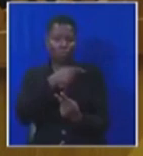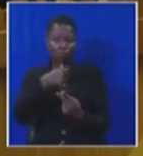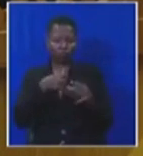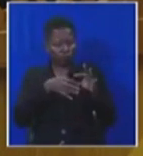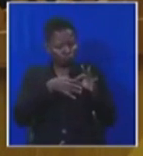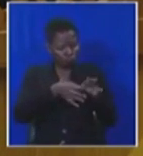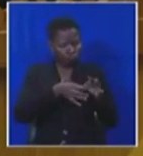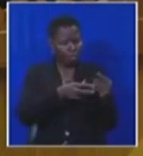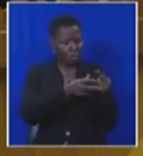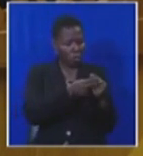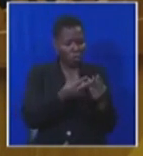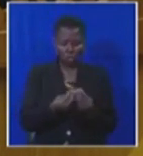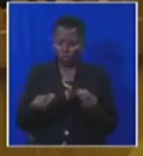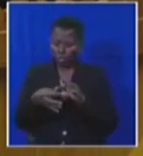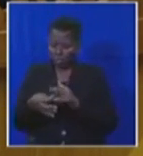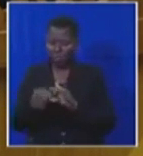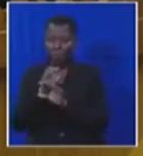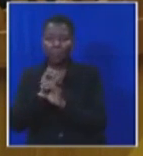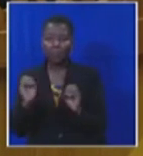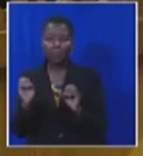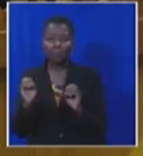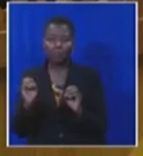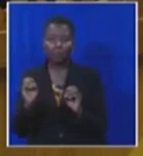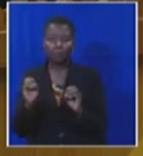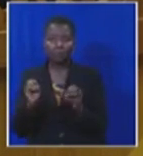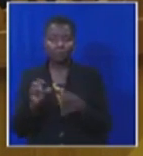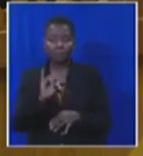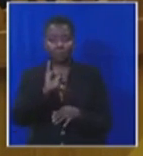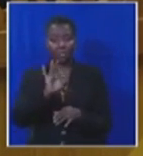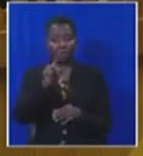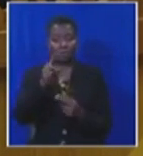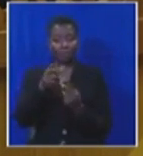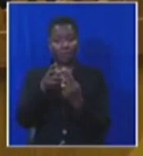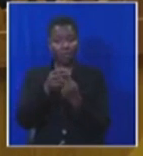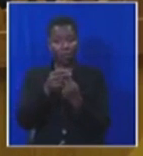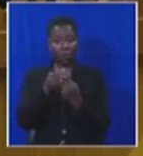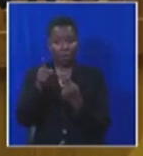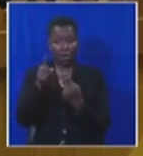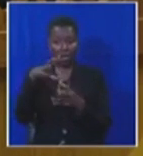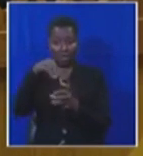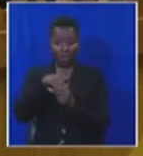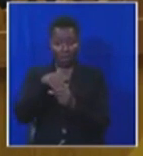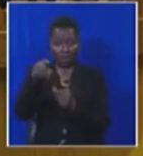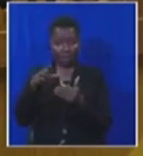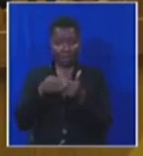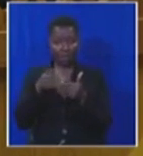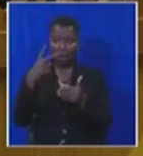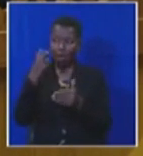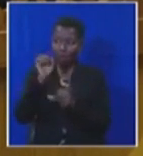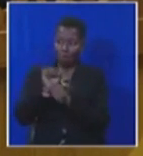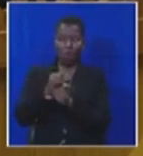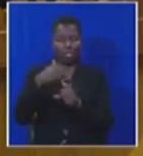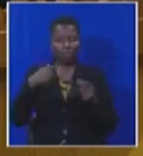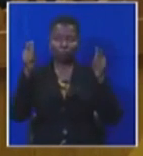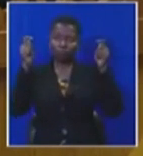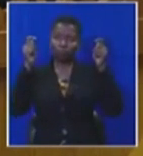over loyalty to the children of this country. And if you're a SADTU member looking for a promotion, it's better to be on the streets picketing